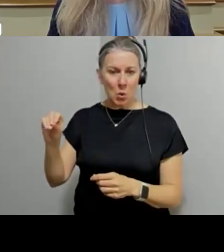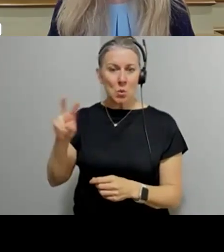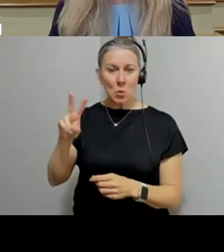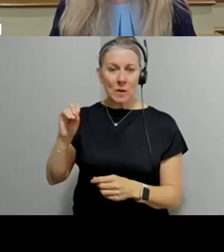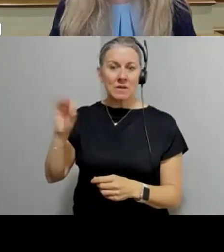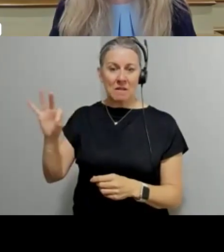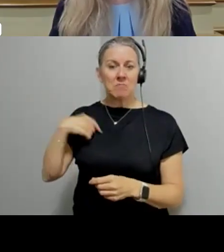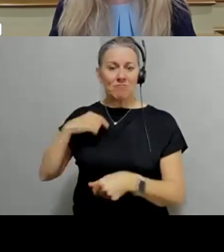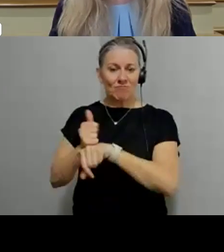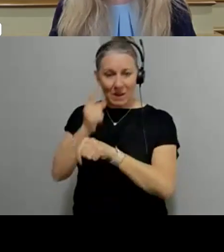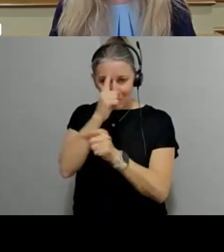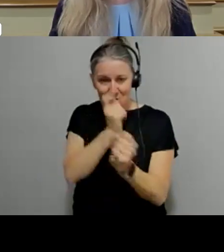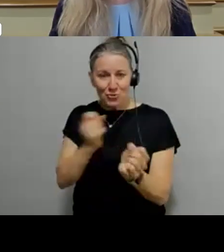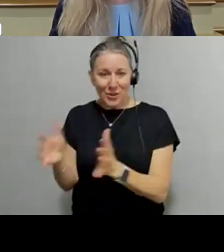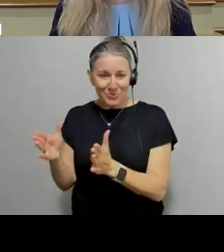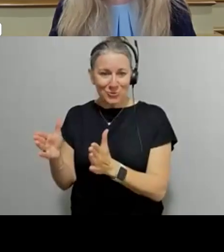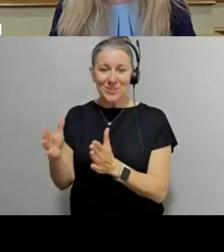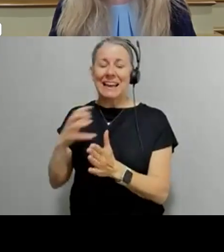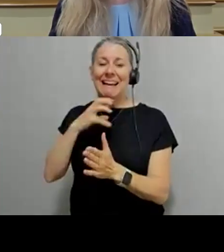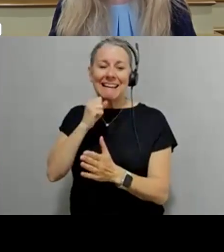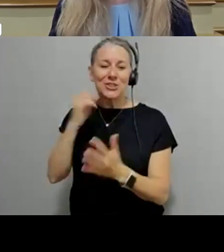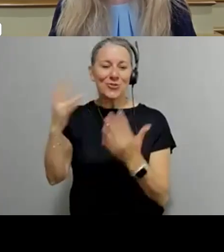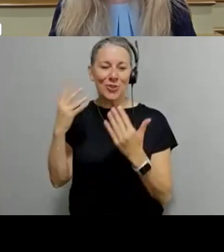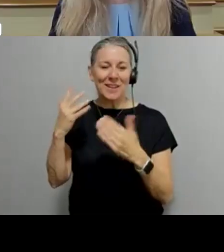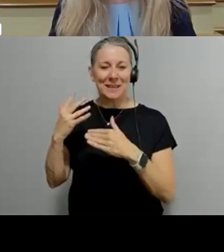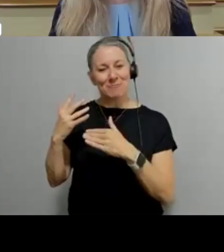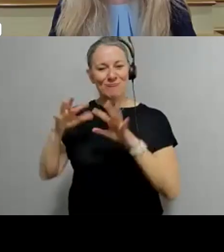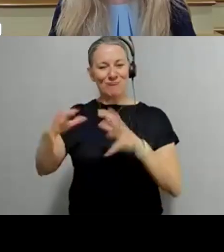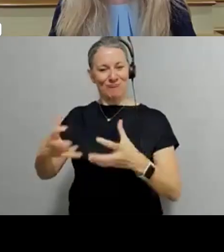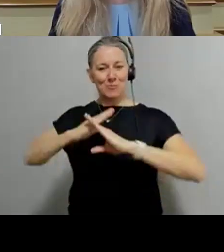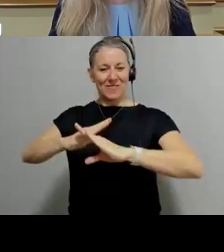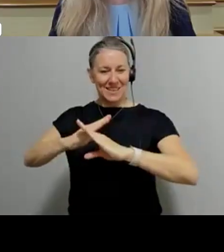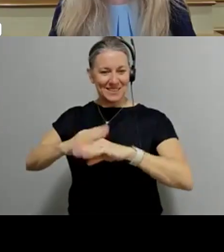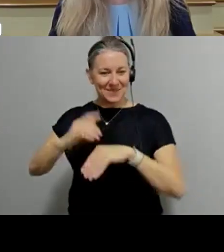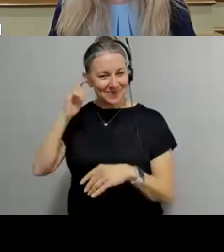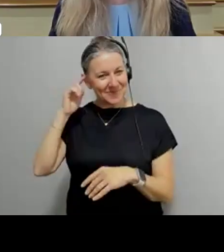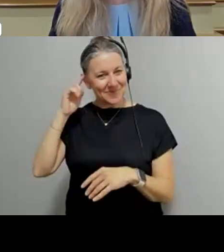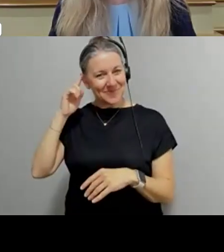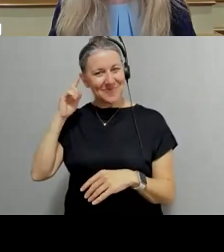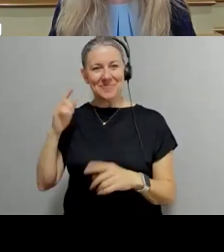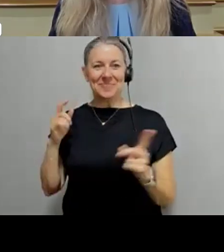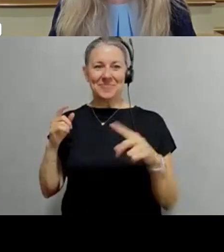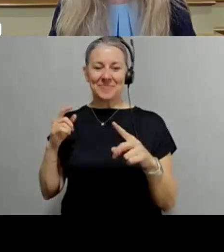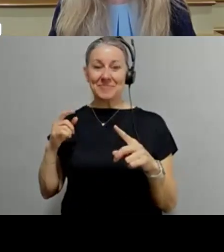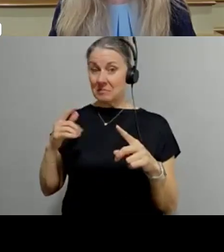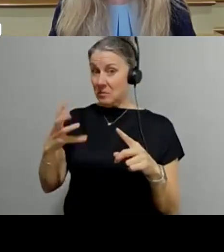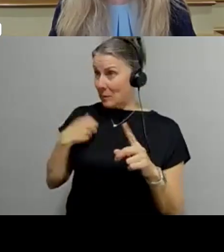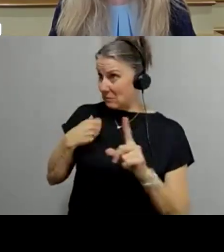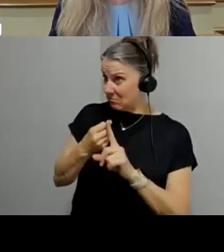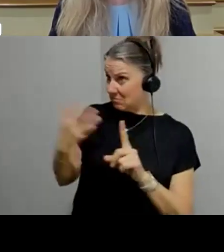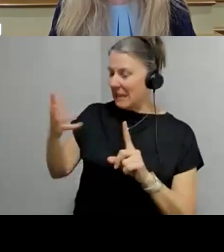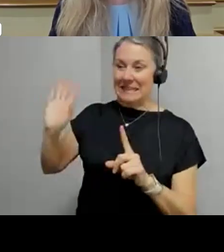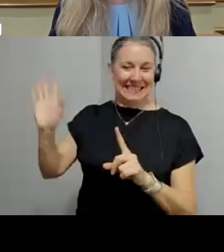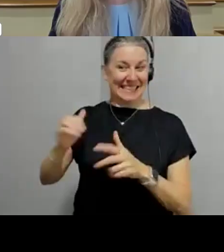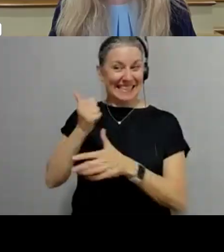few of these things, or you want to just hold off for now. I'm going to come back because we're going to dig into each one of those things. But anyone